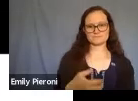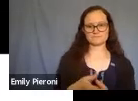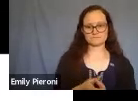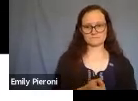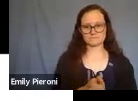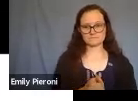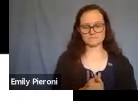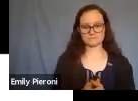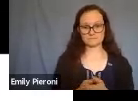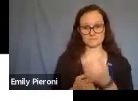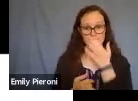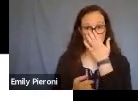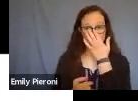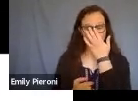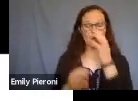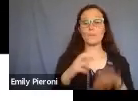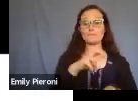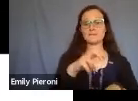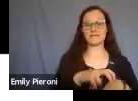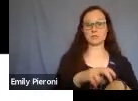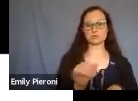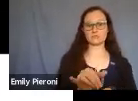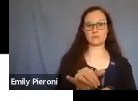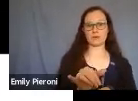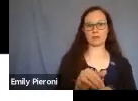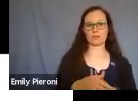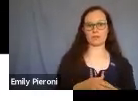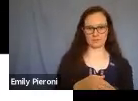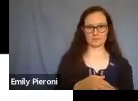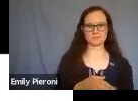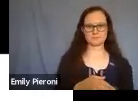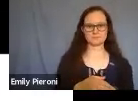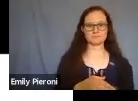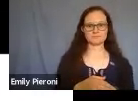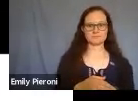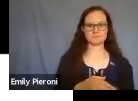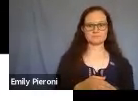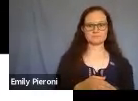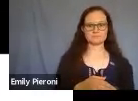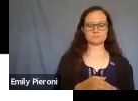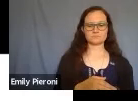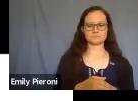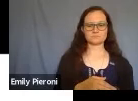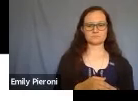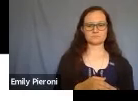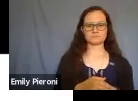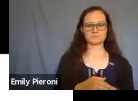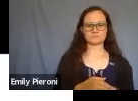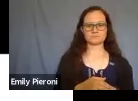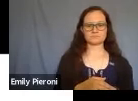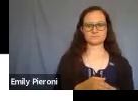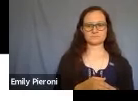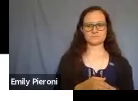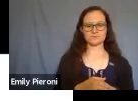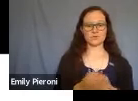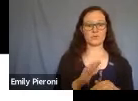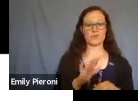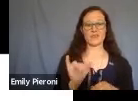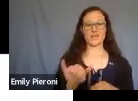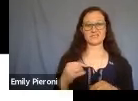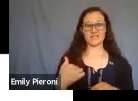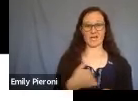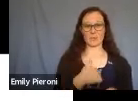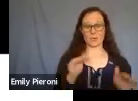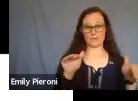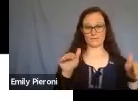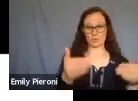the potatoes as well is where we're going to be going. So those are the focal points that we'll have our